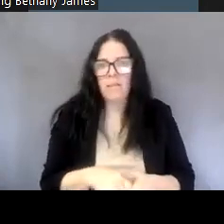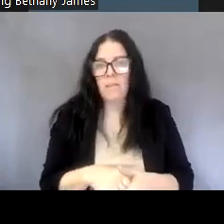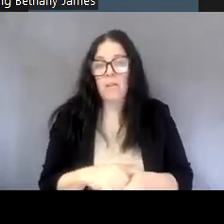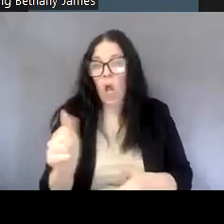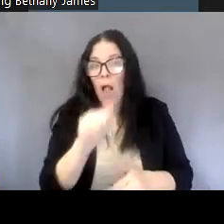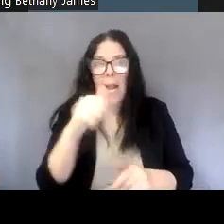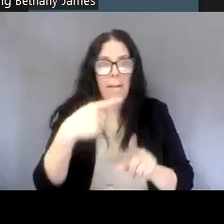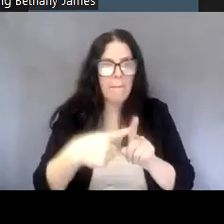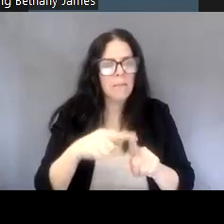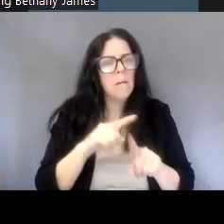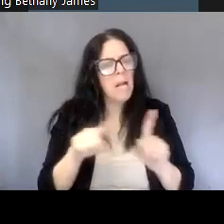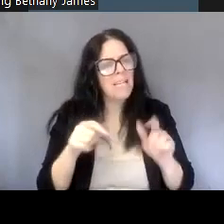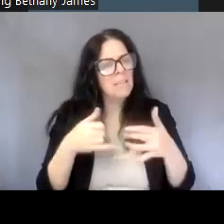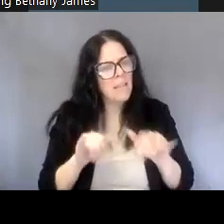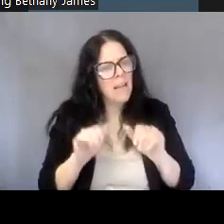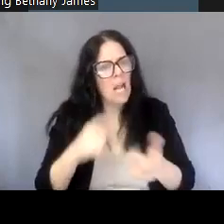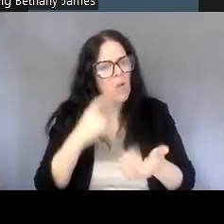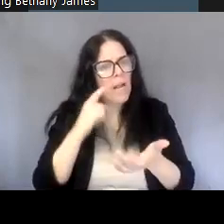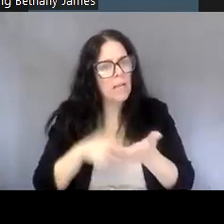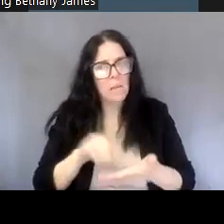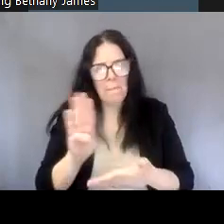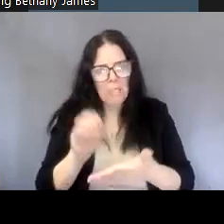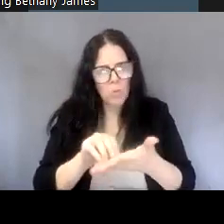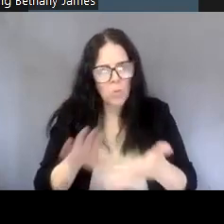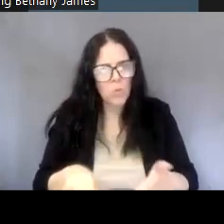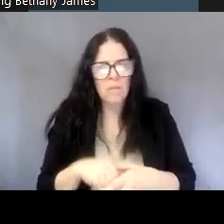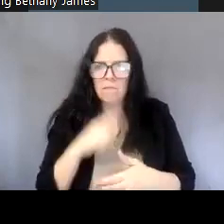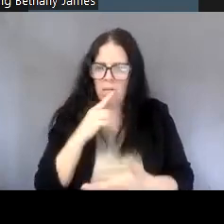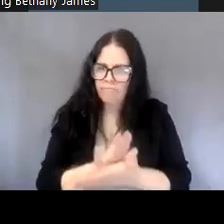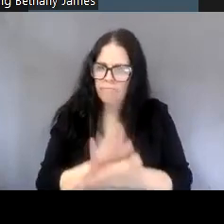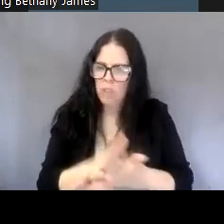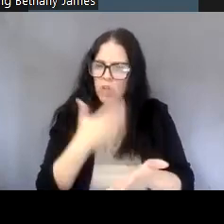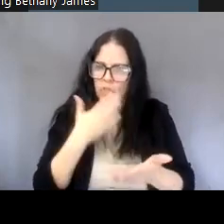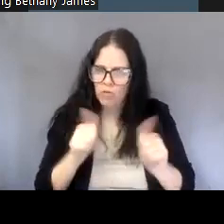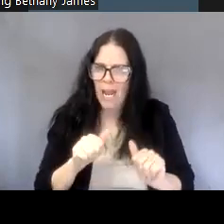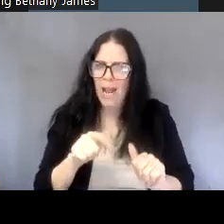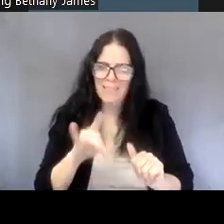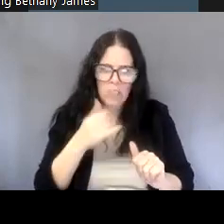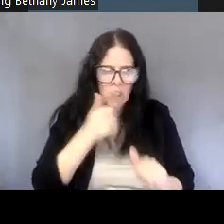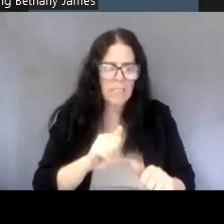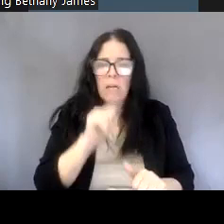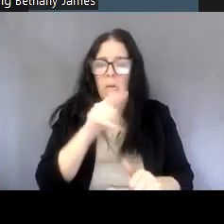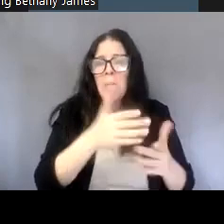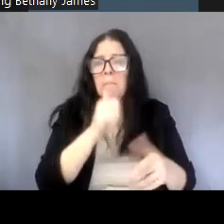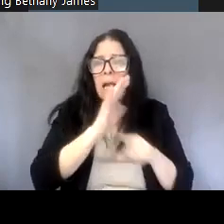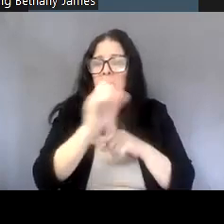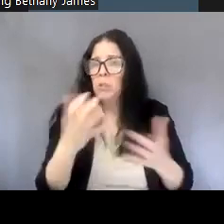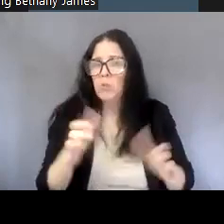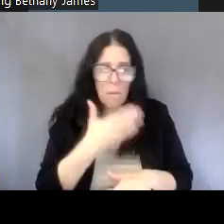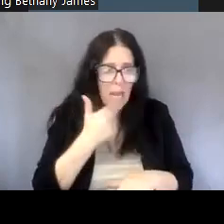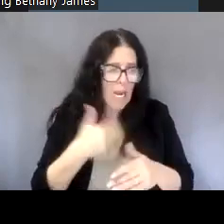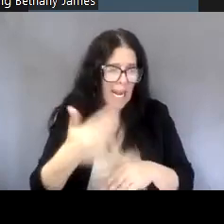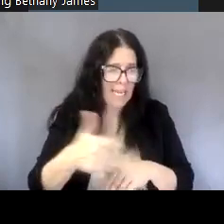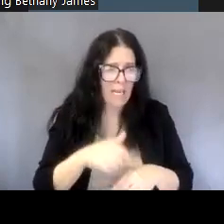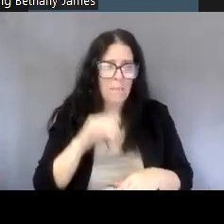student. But can we recognize that B student and say, good effort, good try? You can do better next time. So that's the